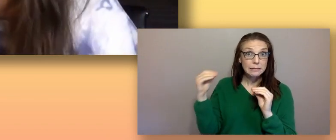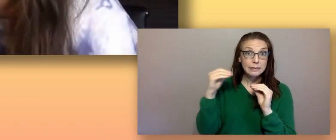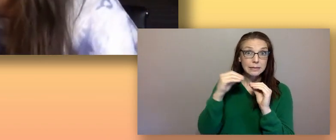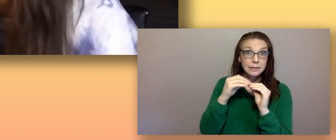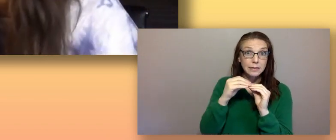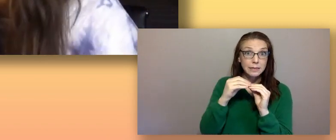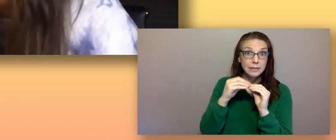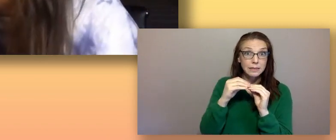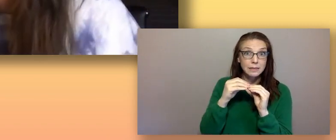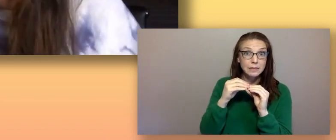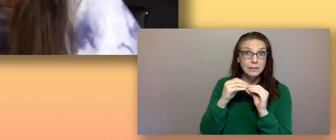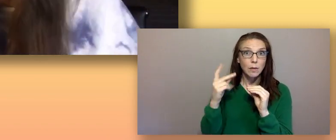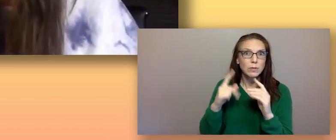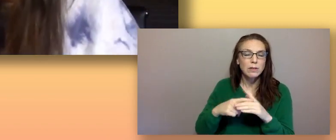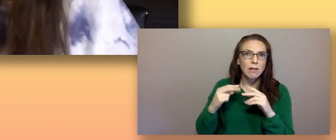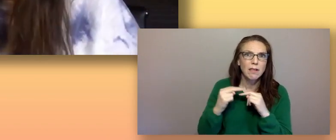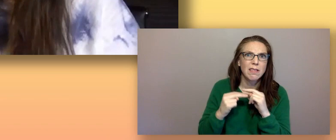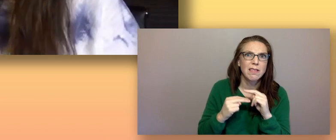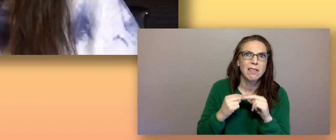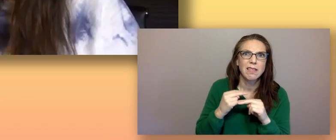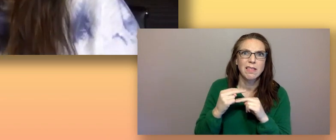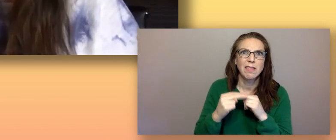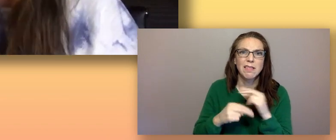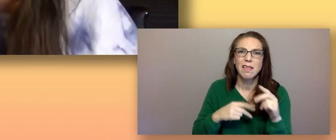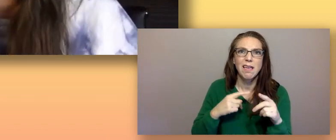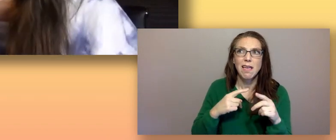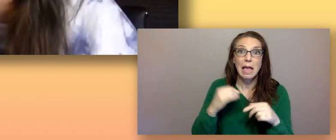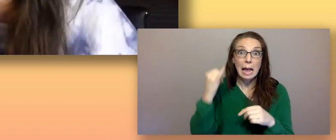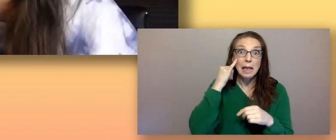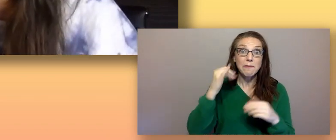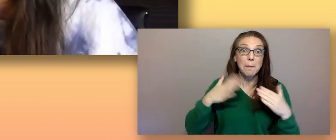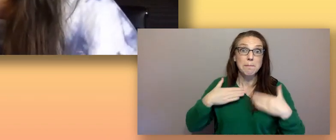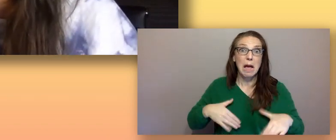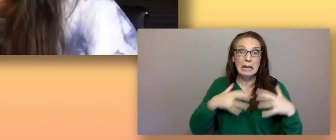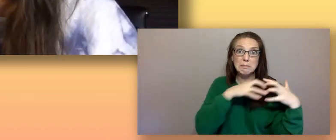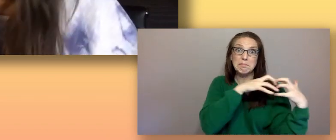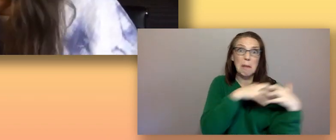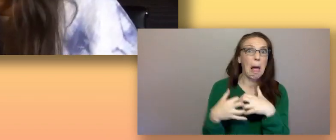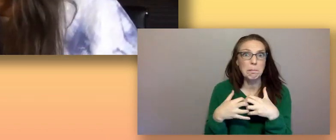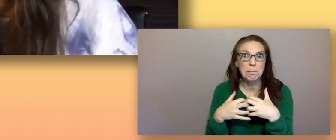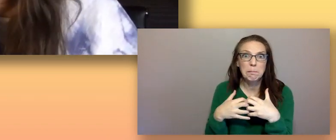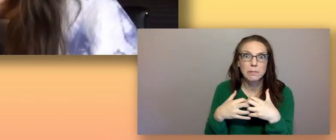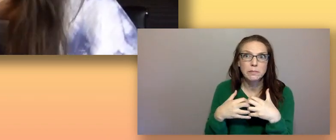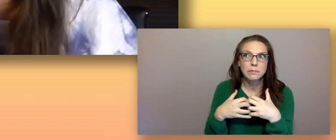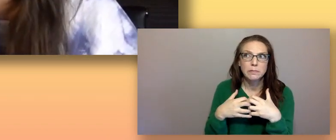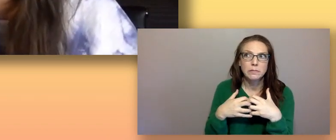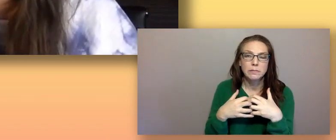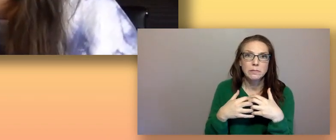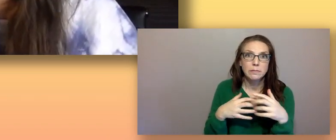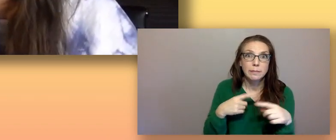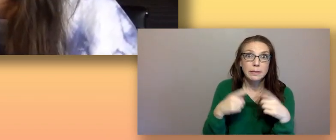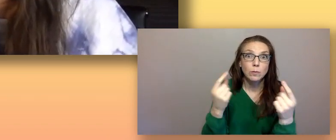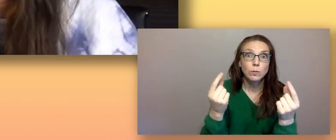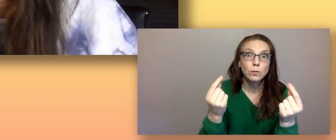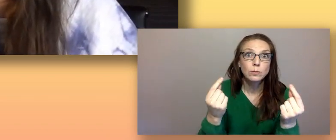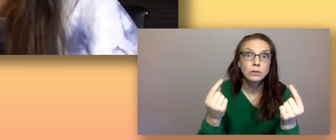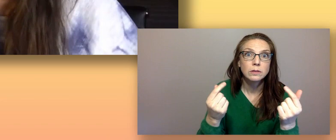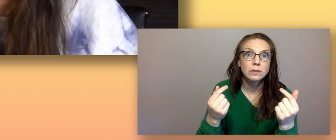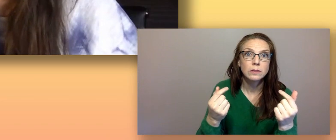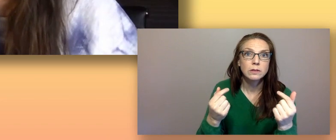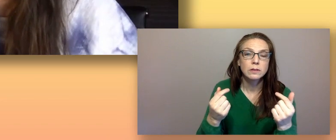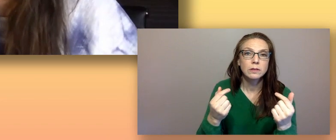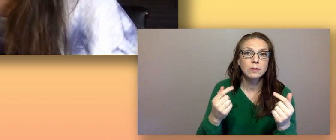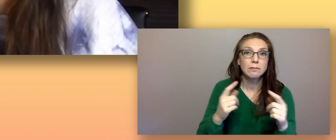and we started making out and all of a sudden my body just shut down? What happens then?